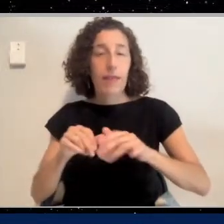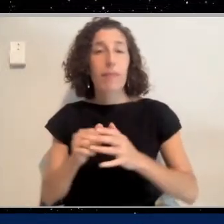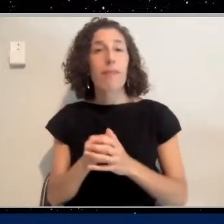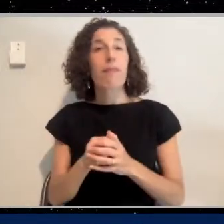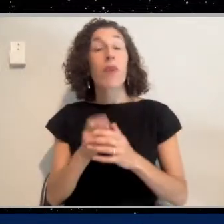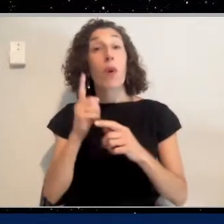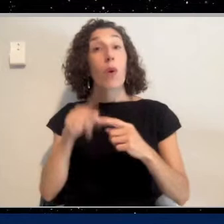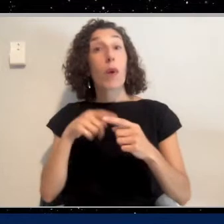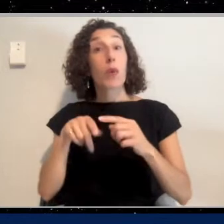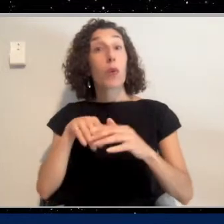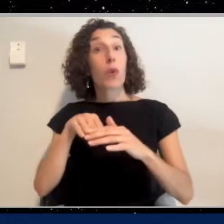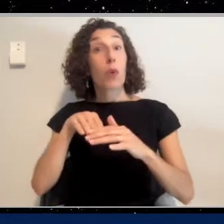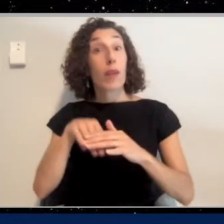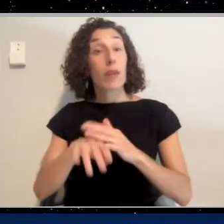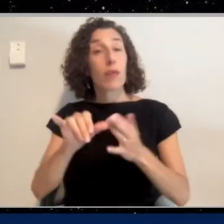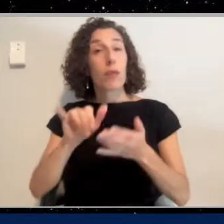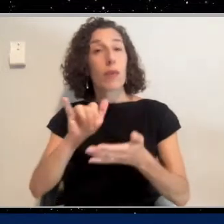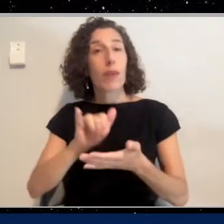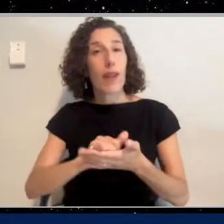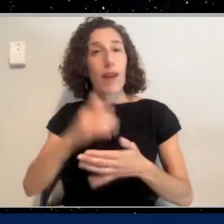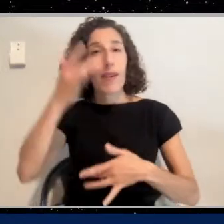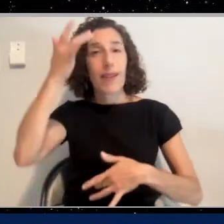different medical tools that the